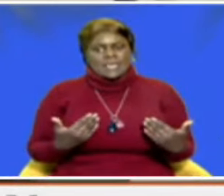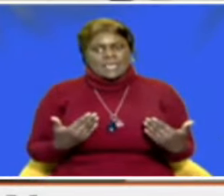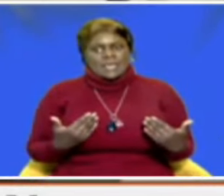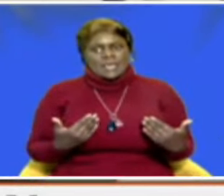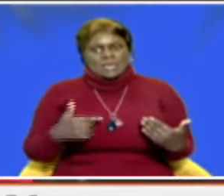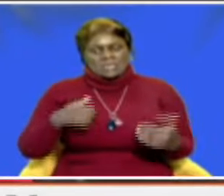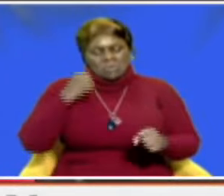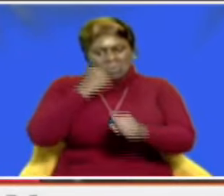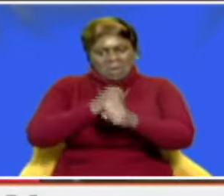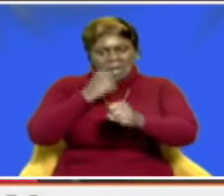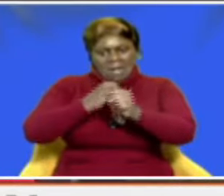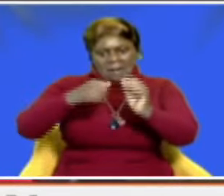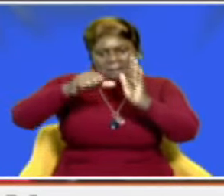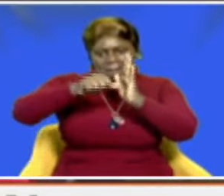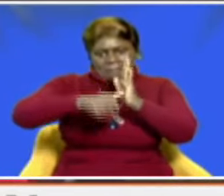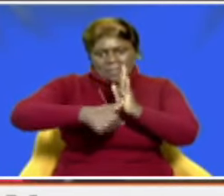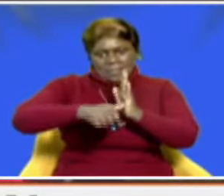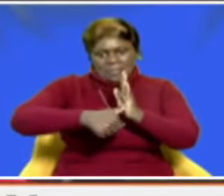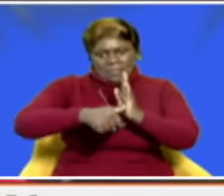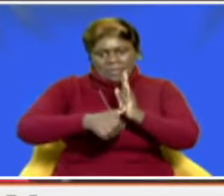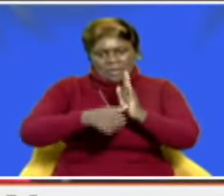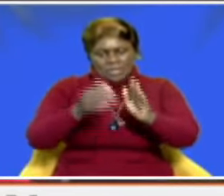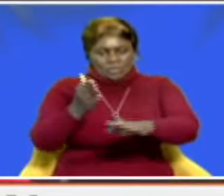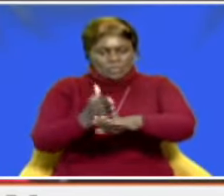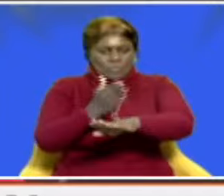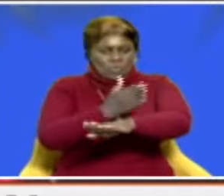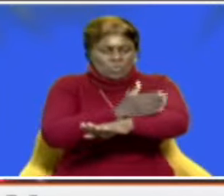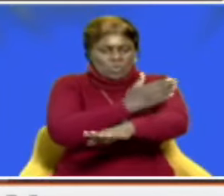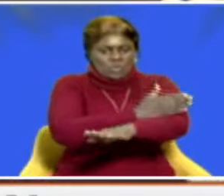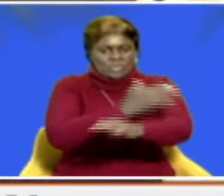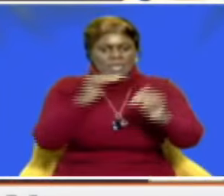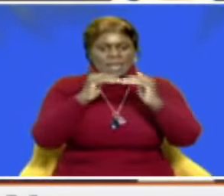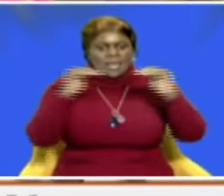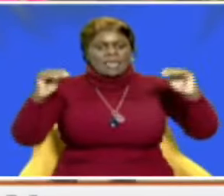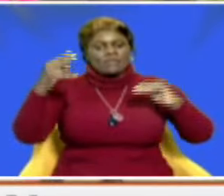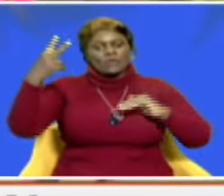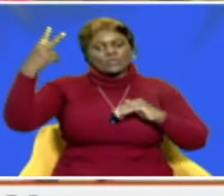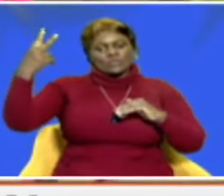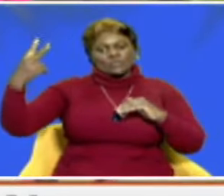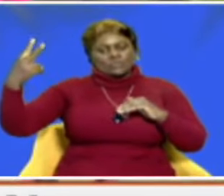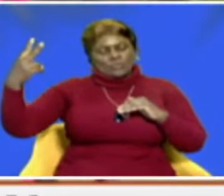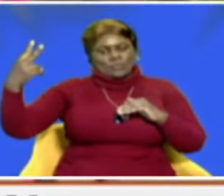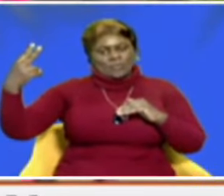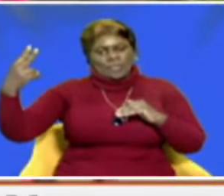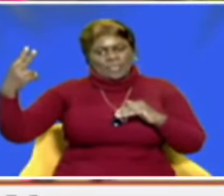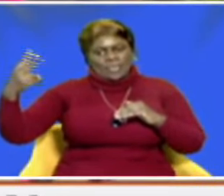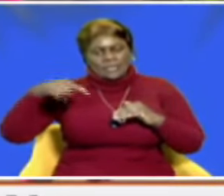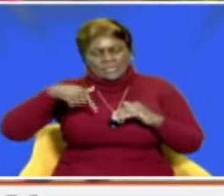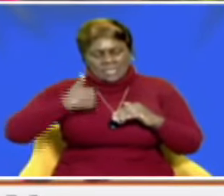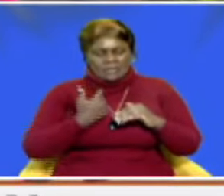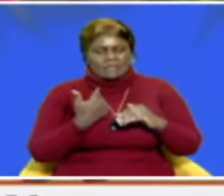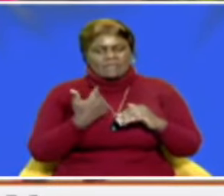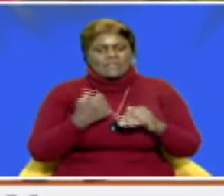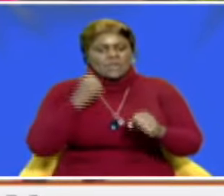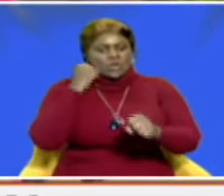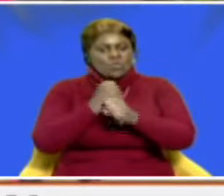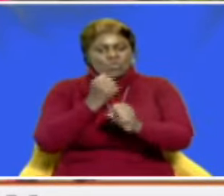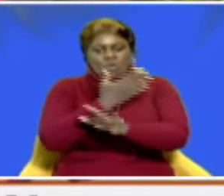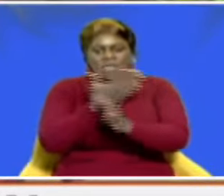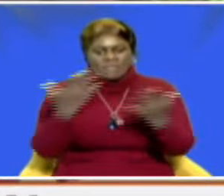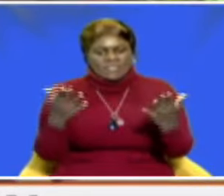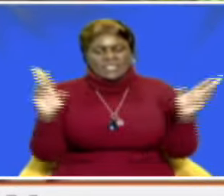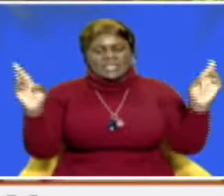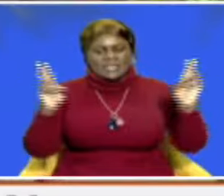na tumework hard to promote to level 2. And tumefanya kila kitu, ya